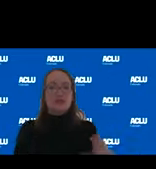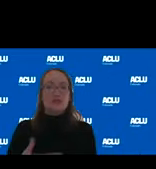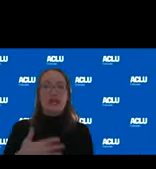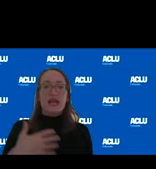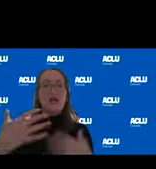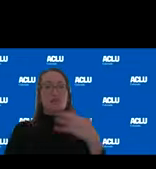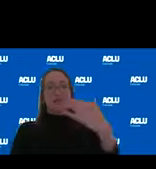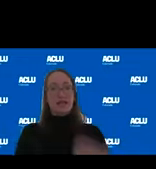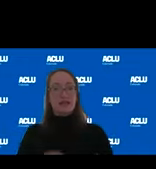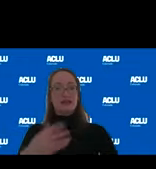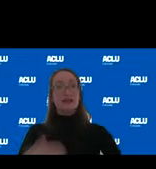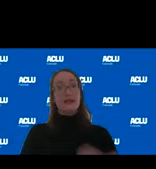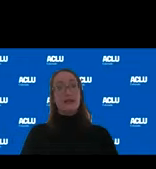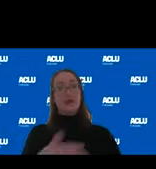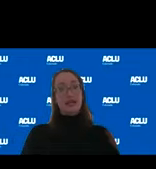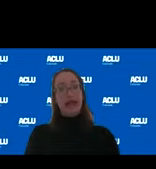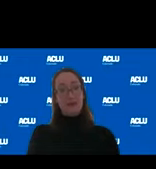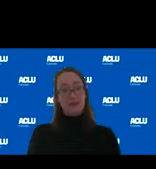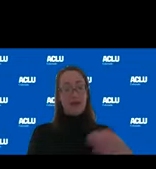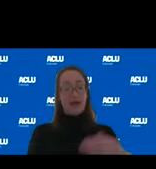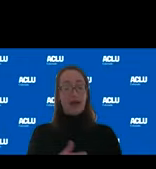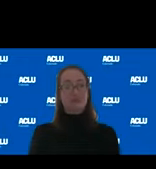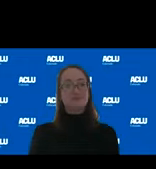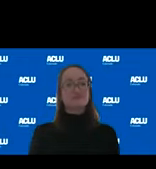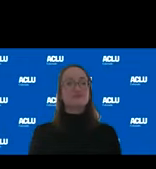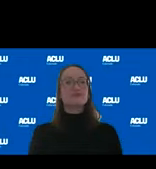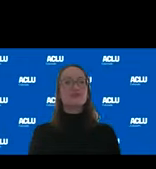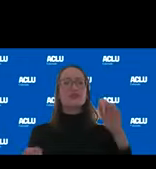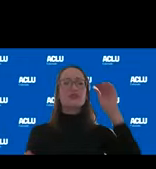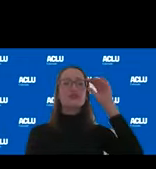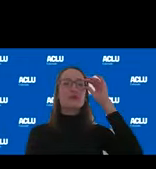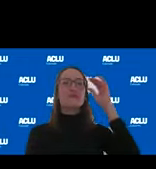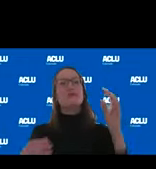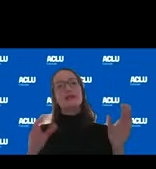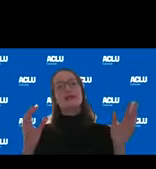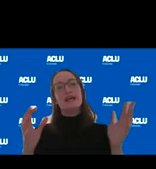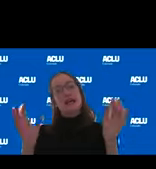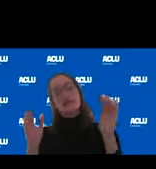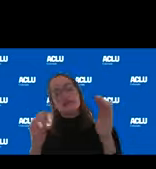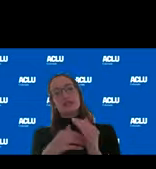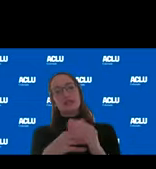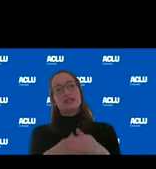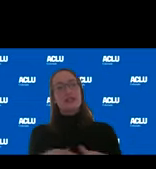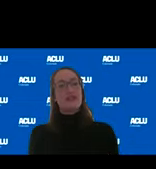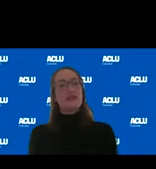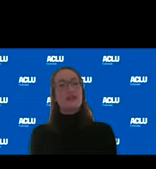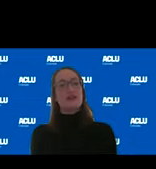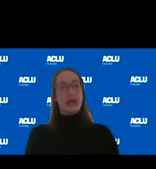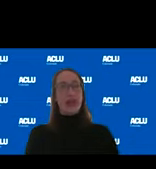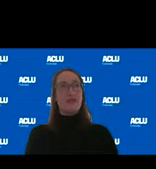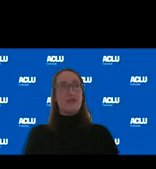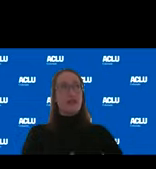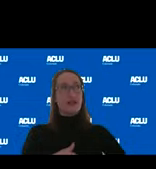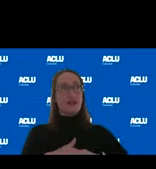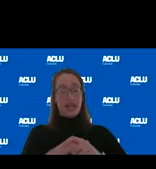of things. So again, all the mechanics to make voting happen. So the federal government has jurisdiction in that